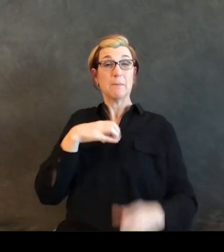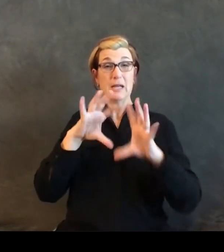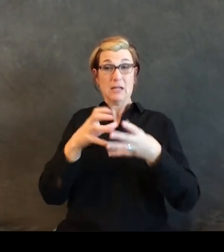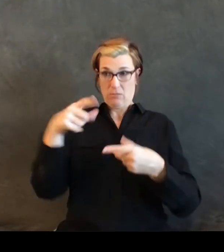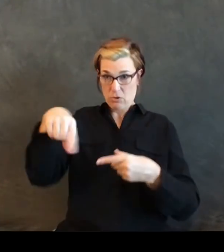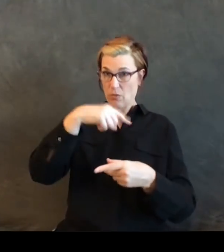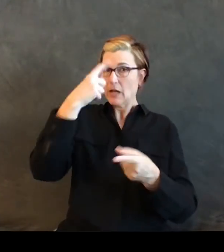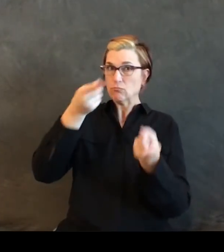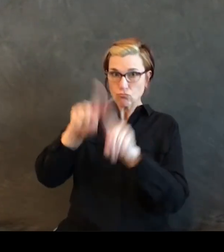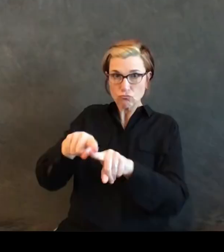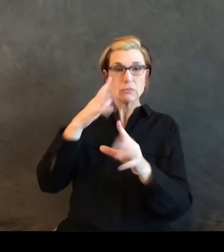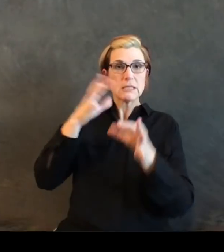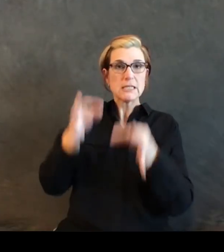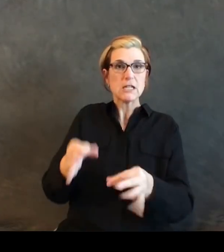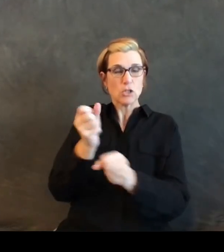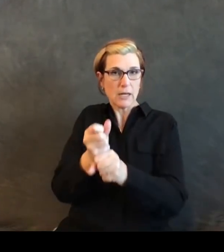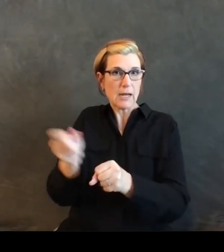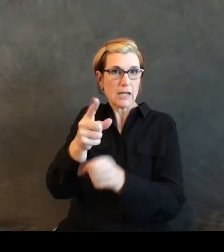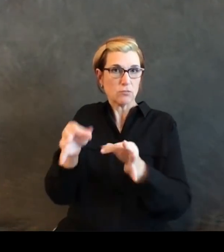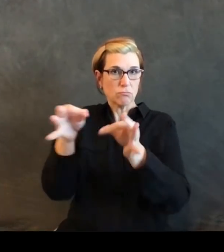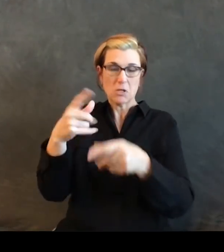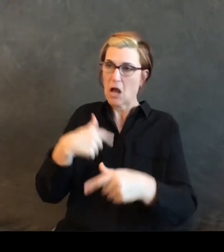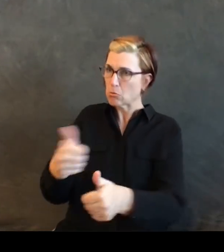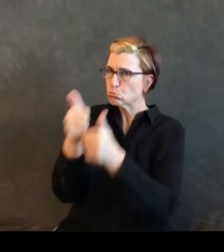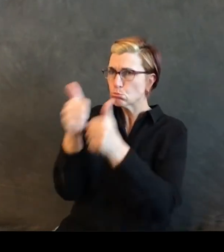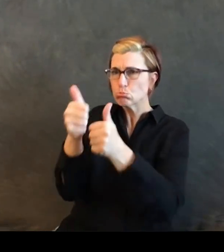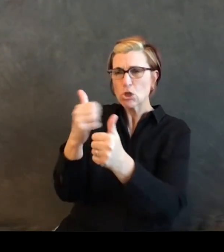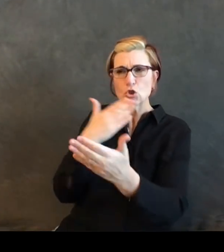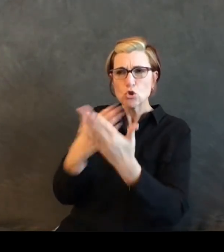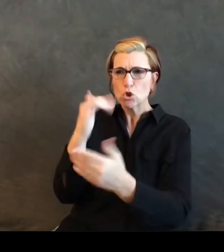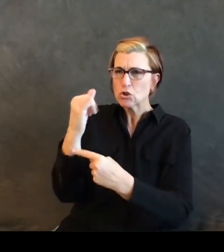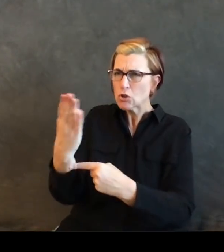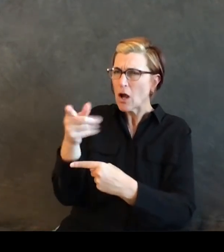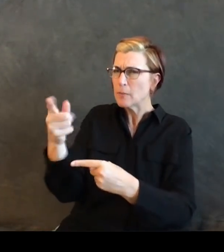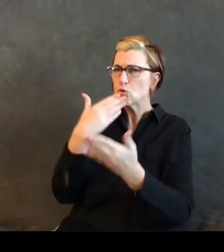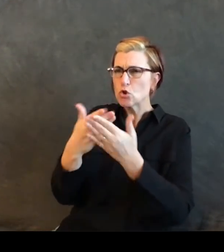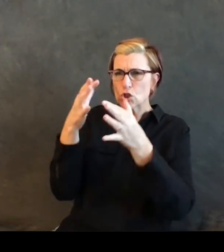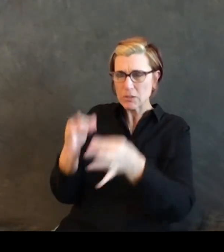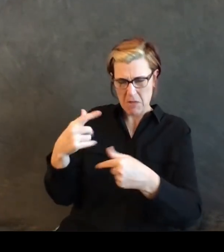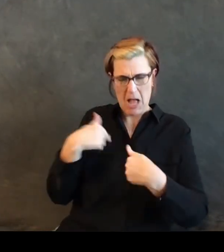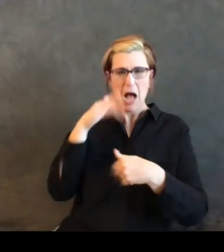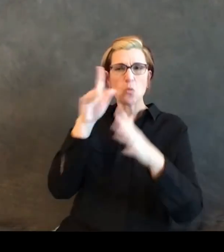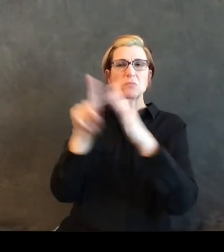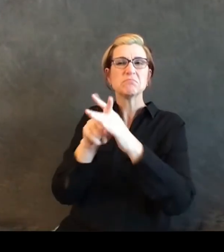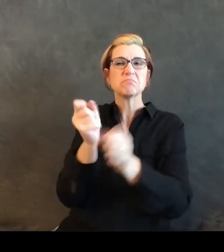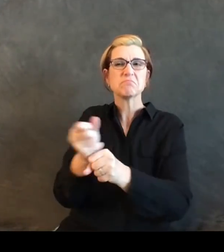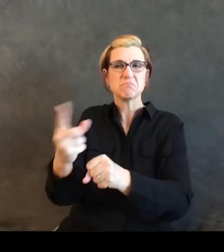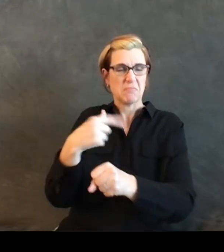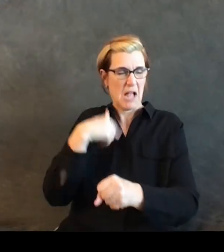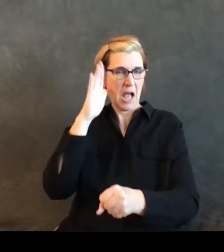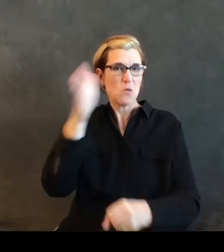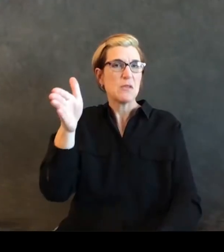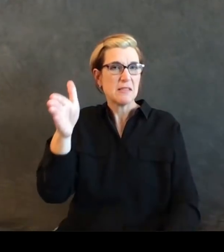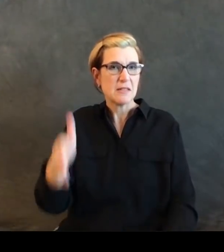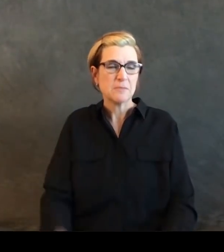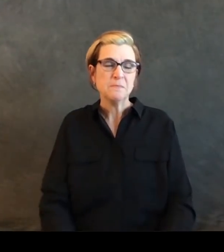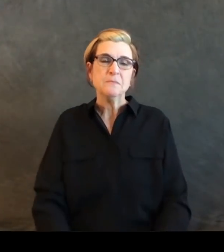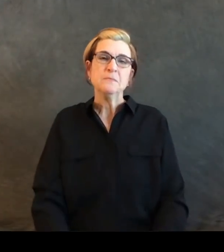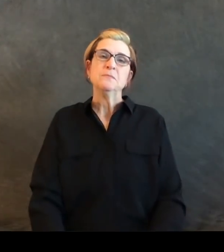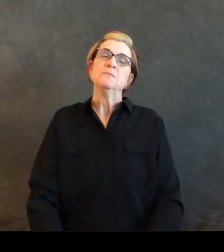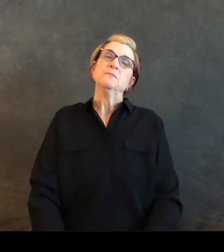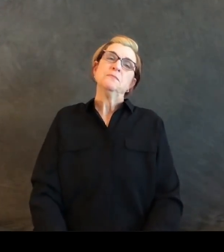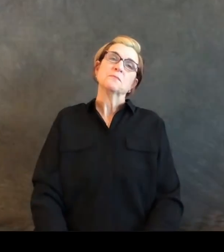fantastic Olympics. I told him I'll be there. I'll be there. As we fight to protect American lives,